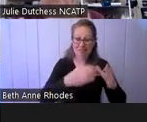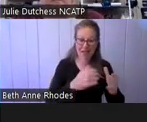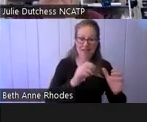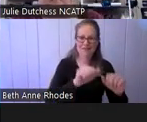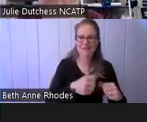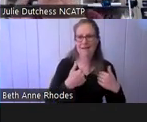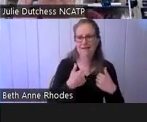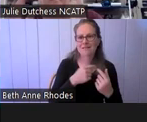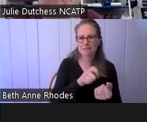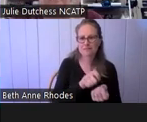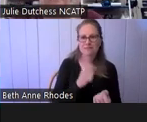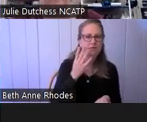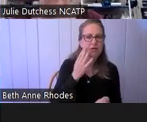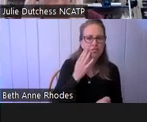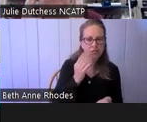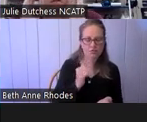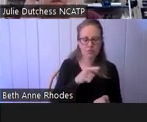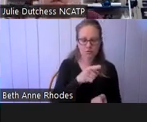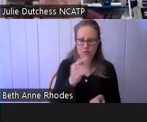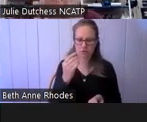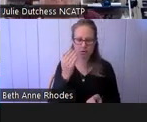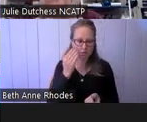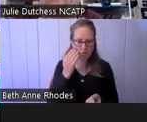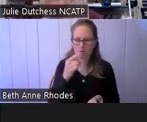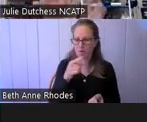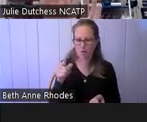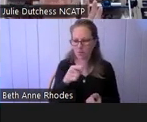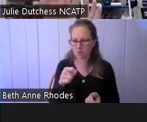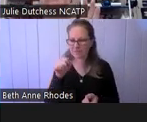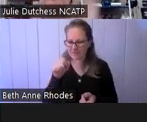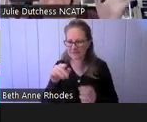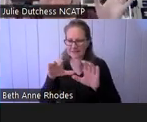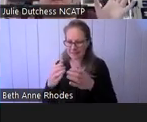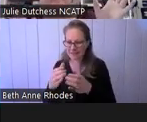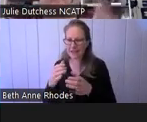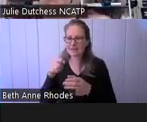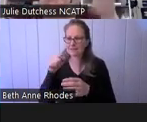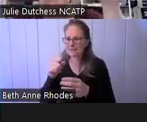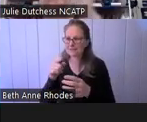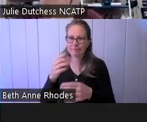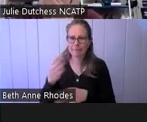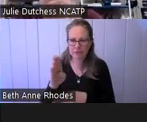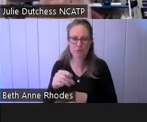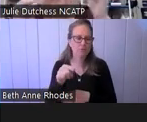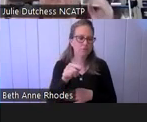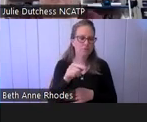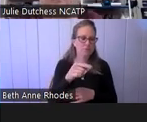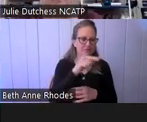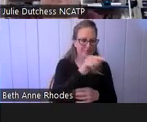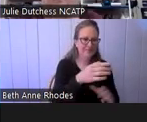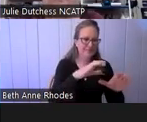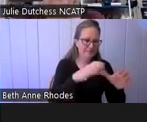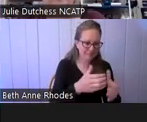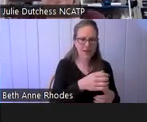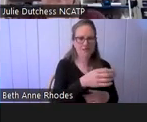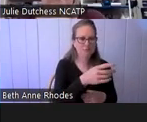you're looking at that, you can kind of focus in on, okay, these are my class. This is my class, my math class that's on these days. This is what's